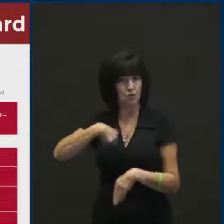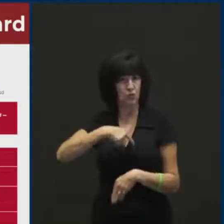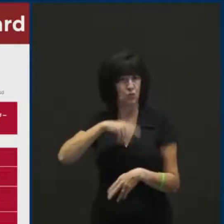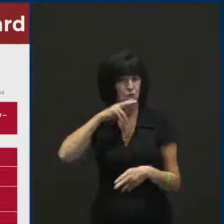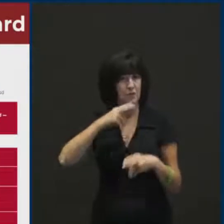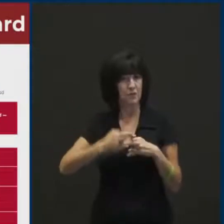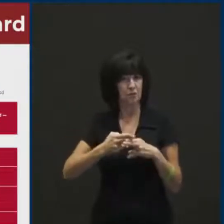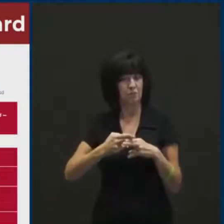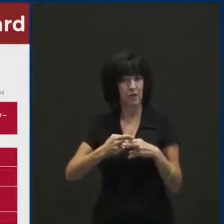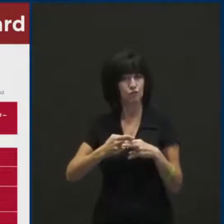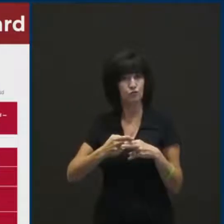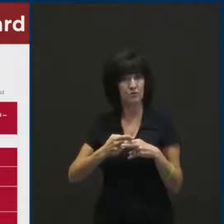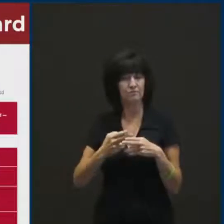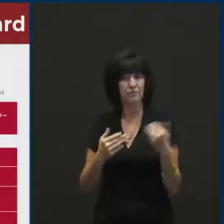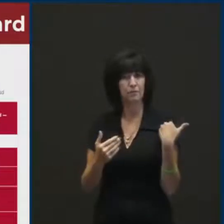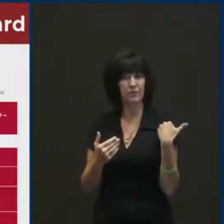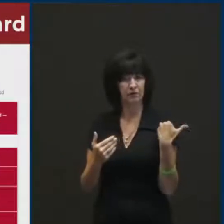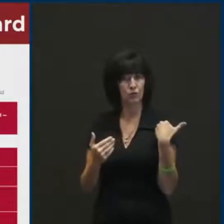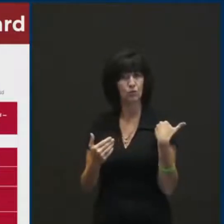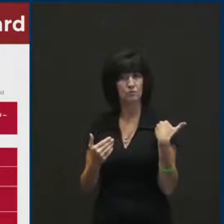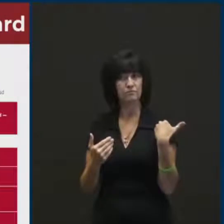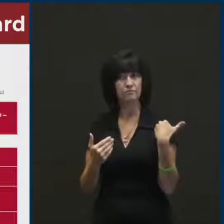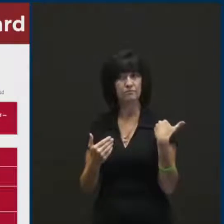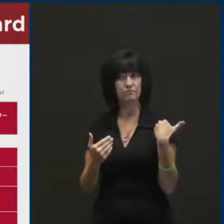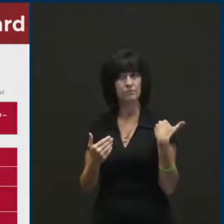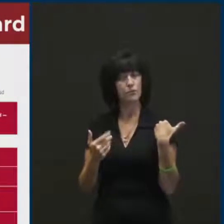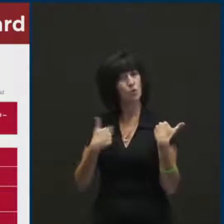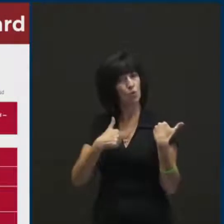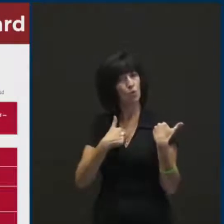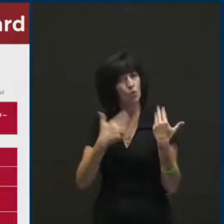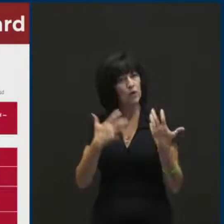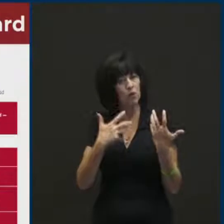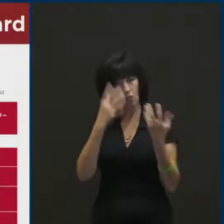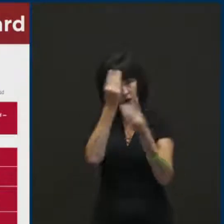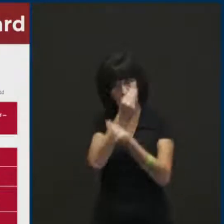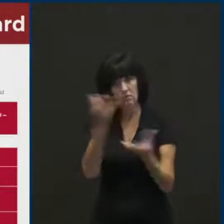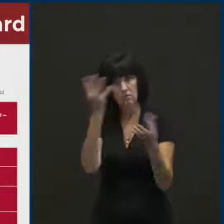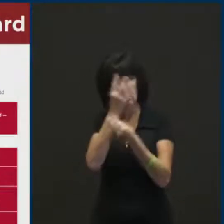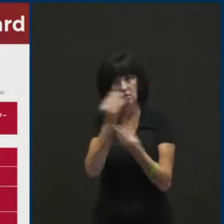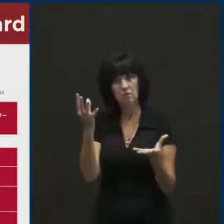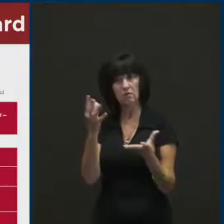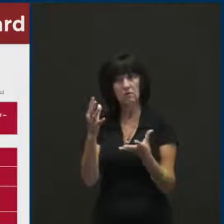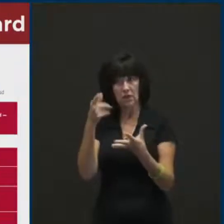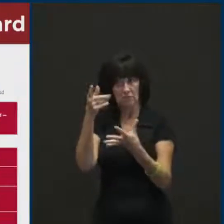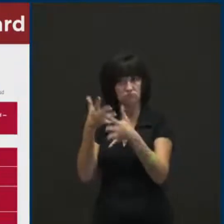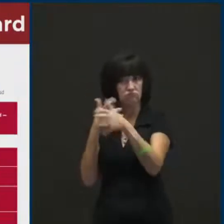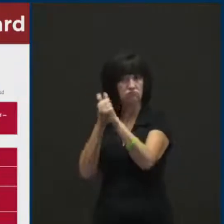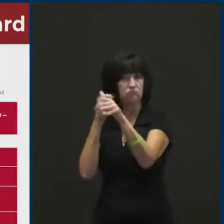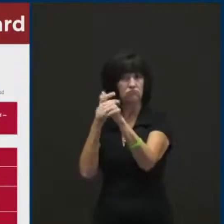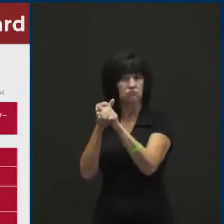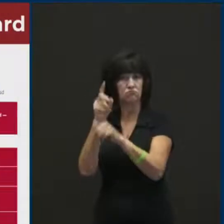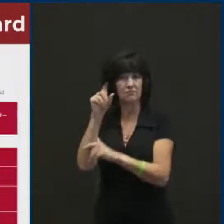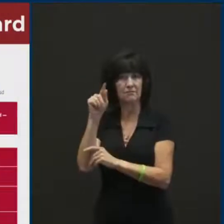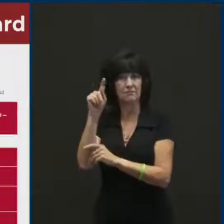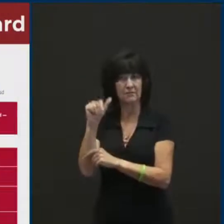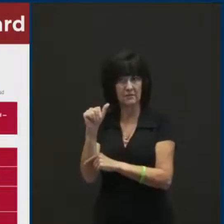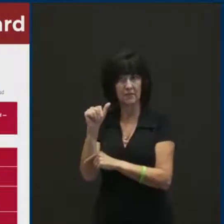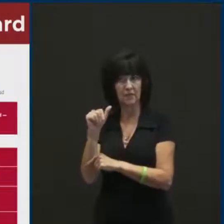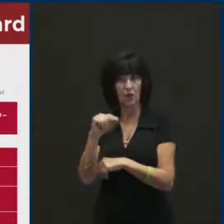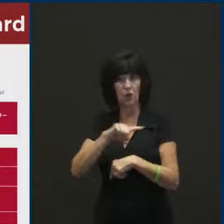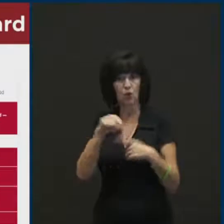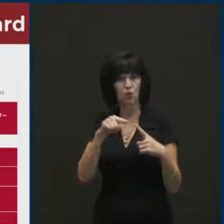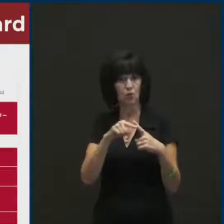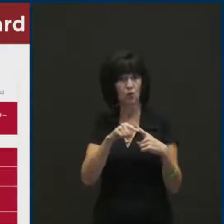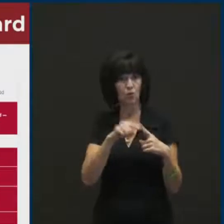it's really important that we update our data as things evolve.